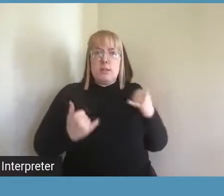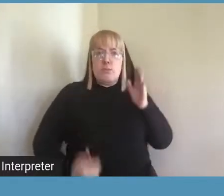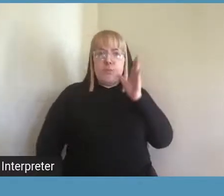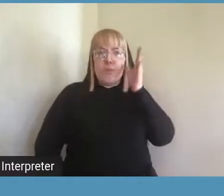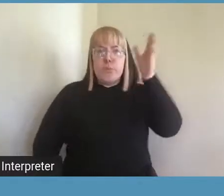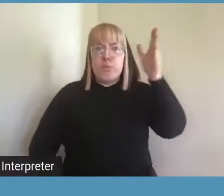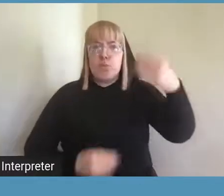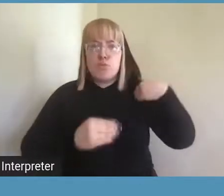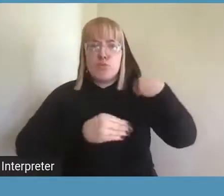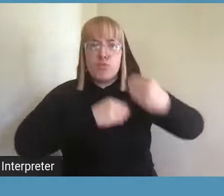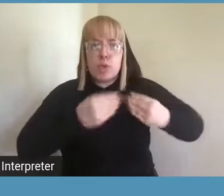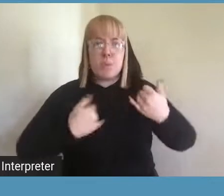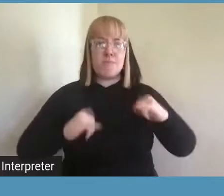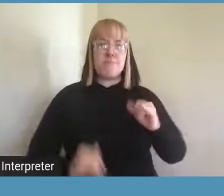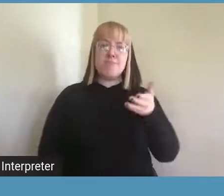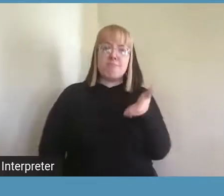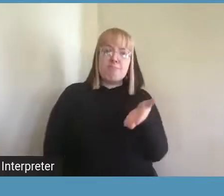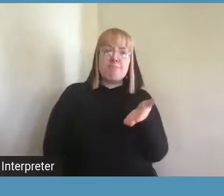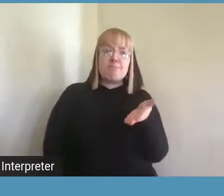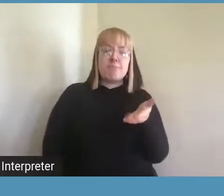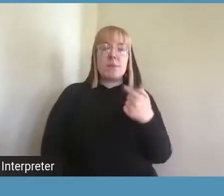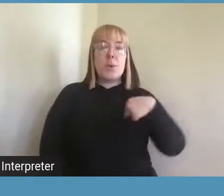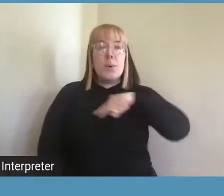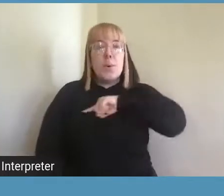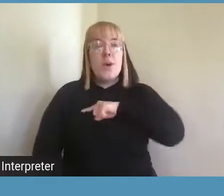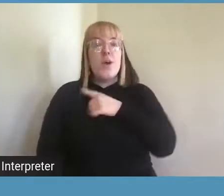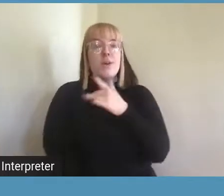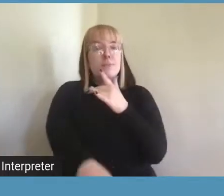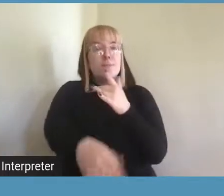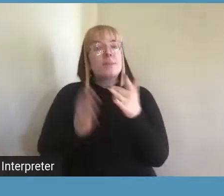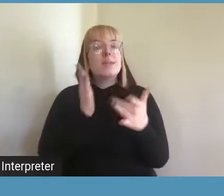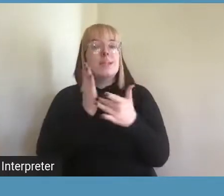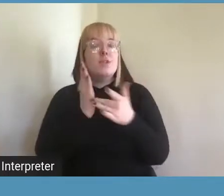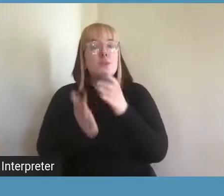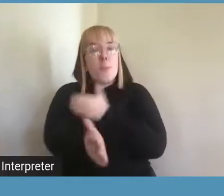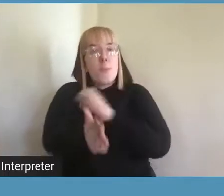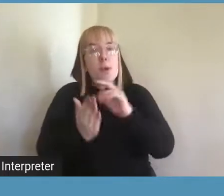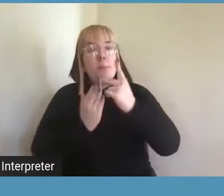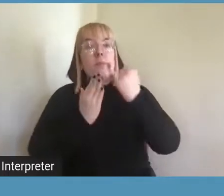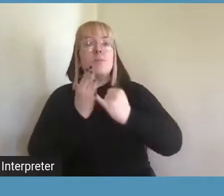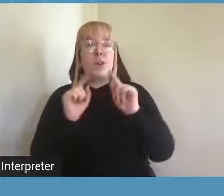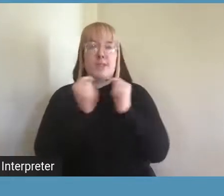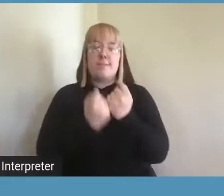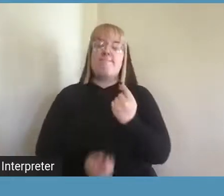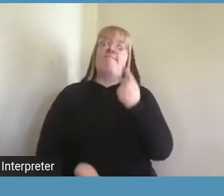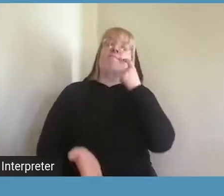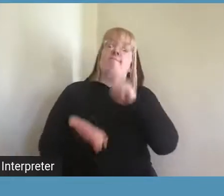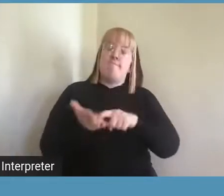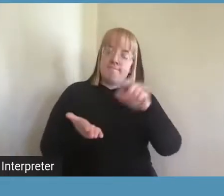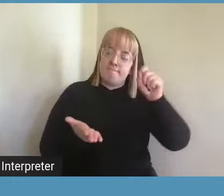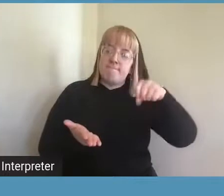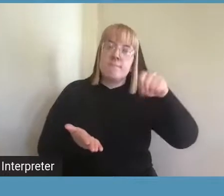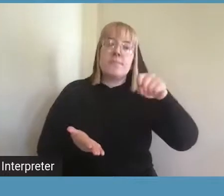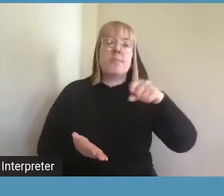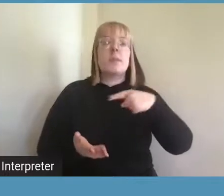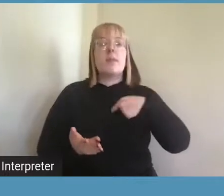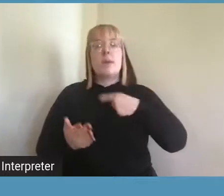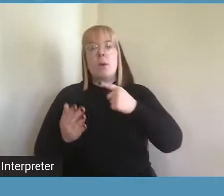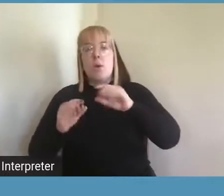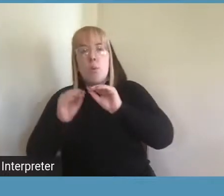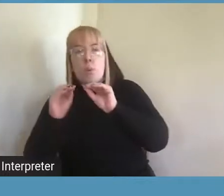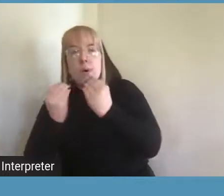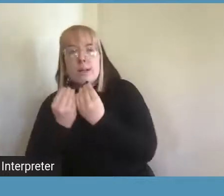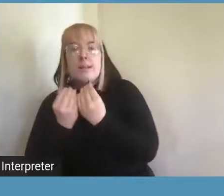future generations. We, the Digital Empowerment Project team, recognize that our organizations and those of our members